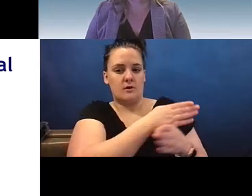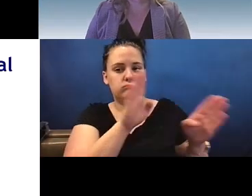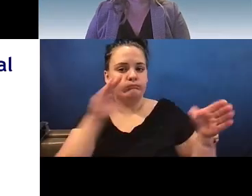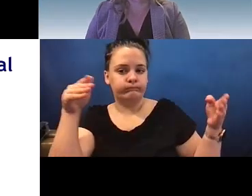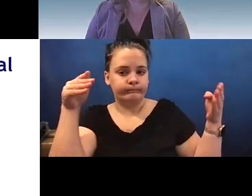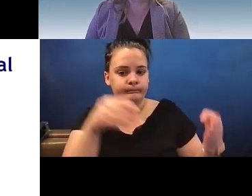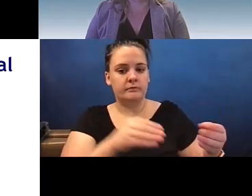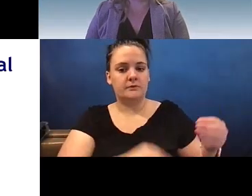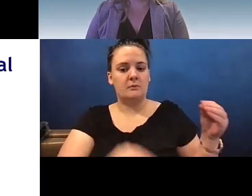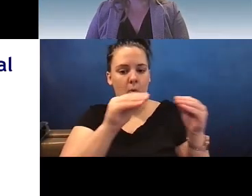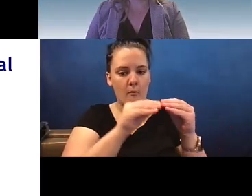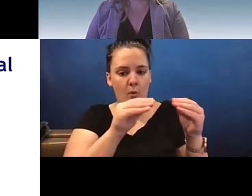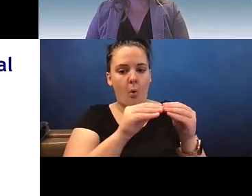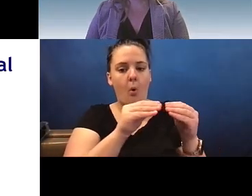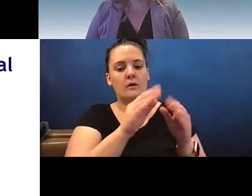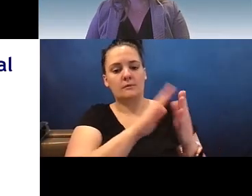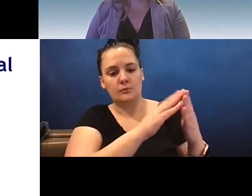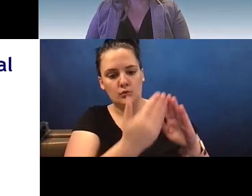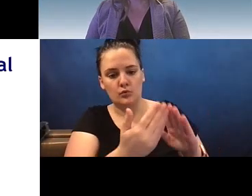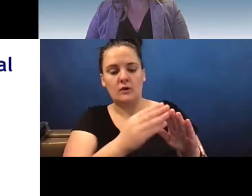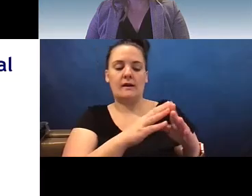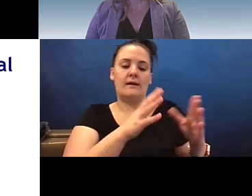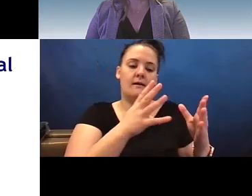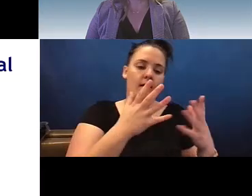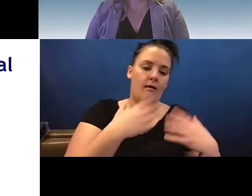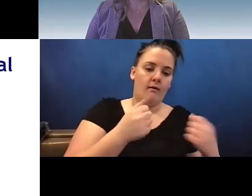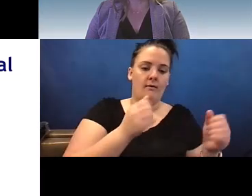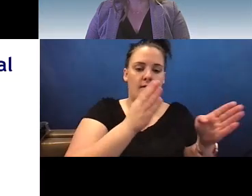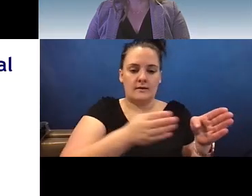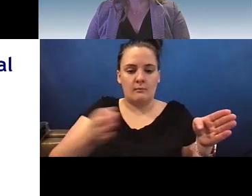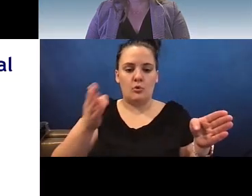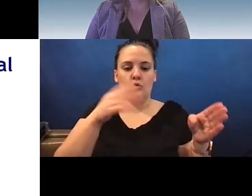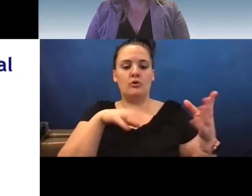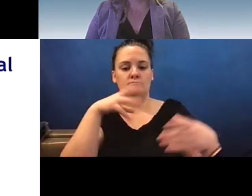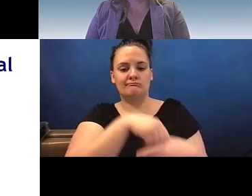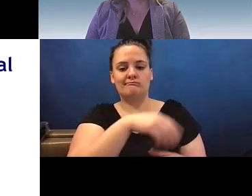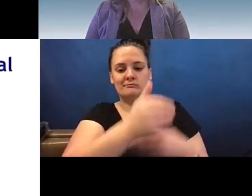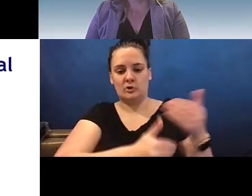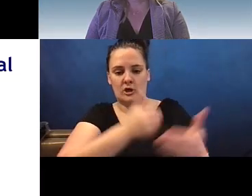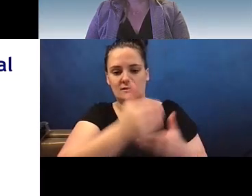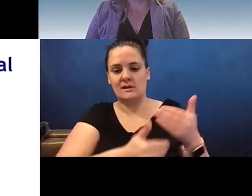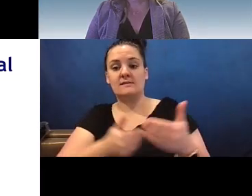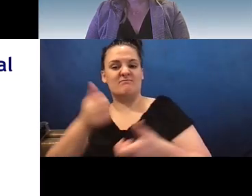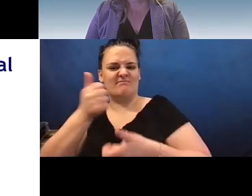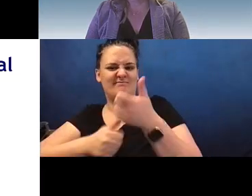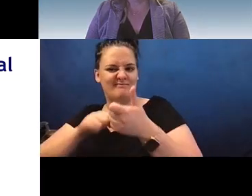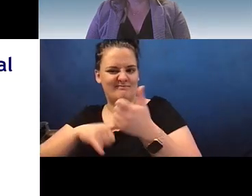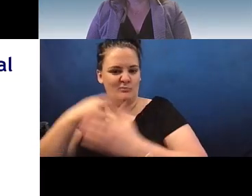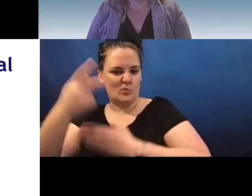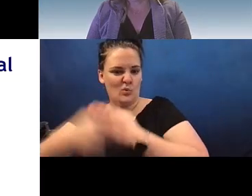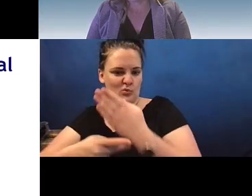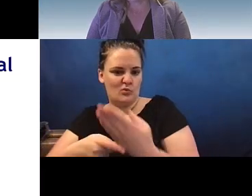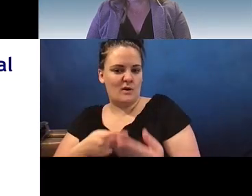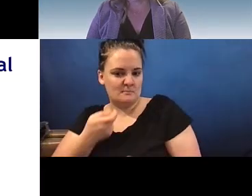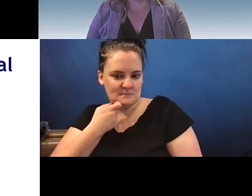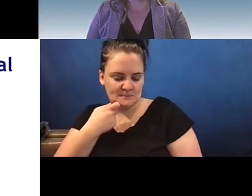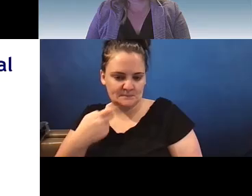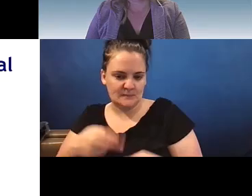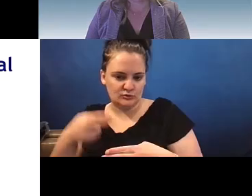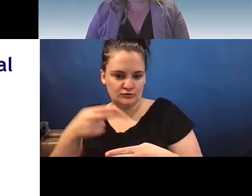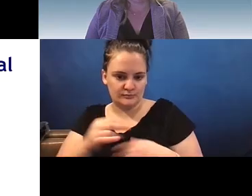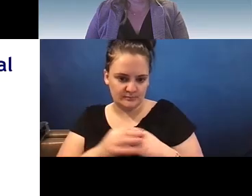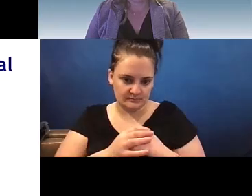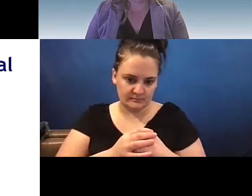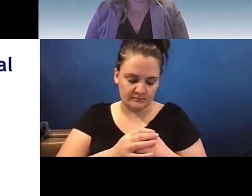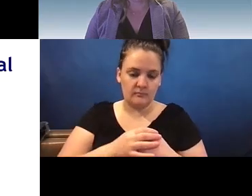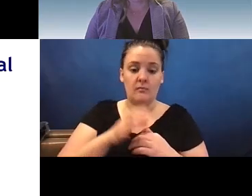Hospital Transformation Program. Overall, this illustrates that hospitals are making strides in connecting with